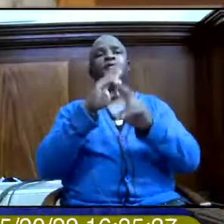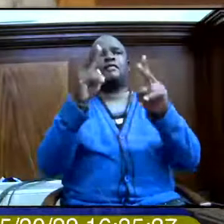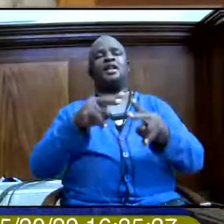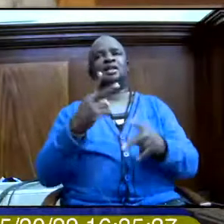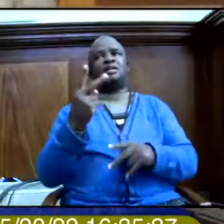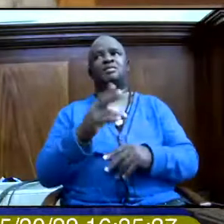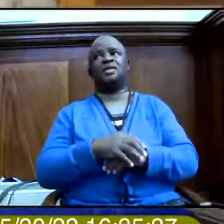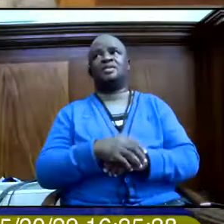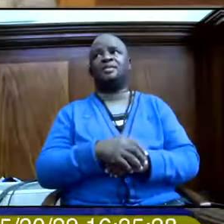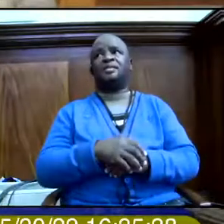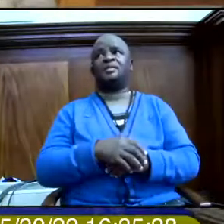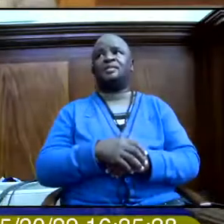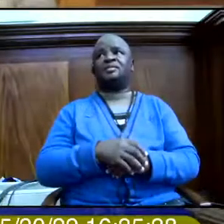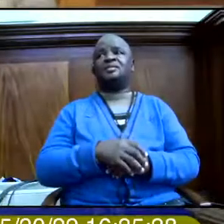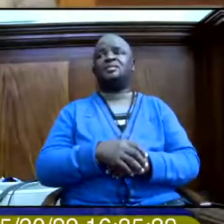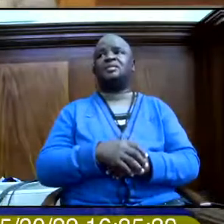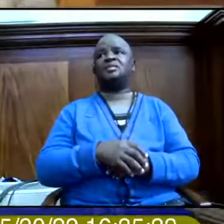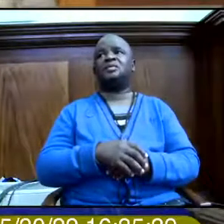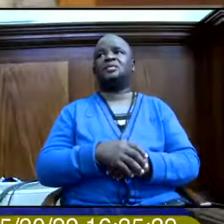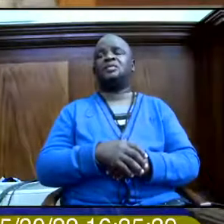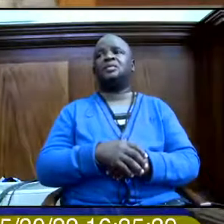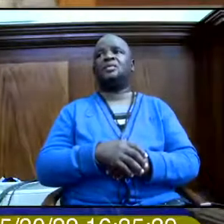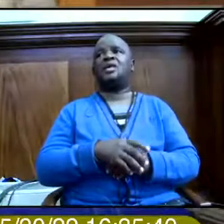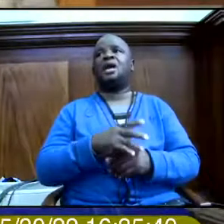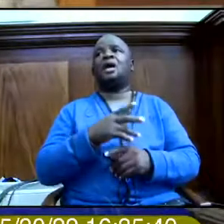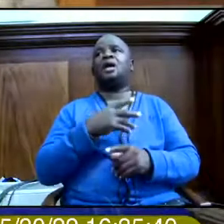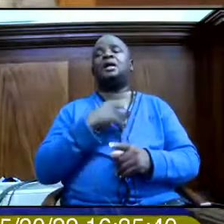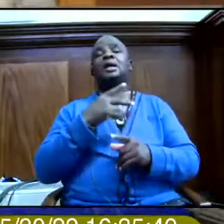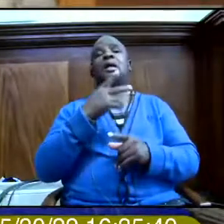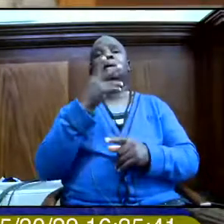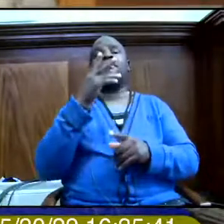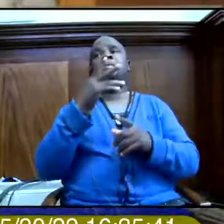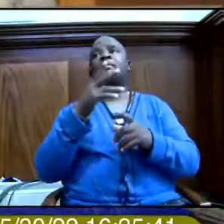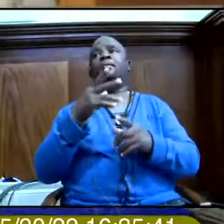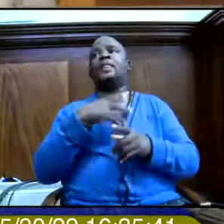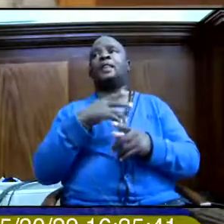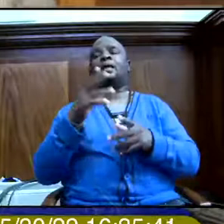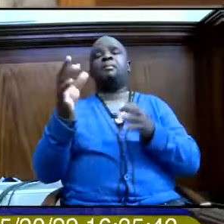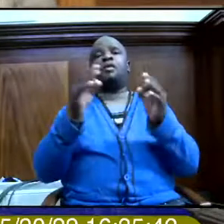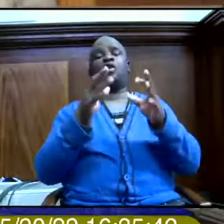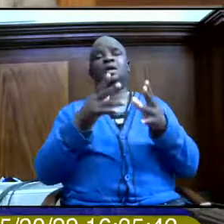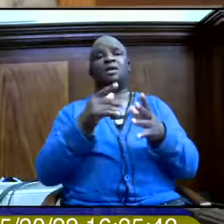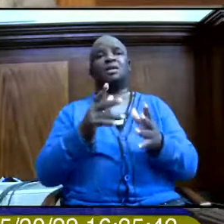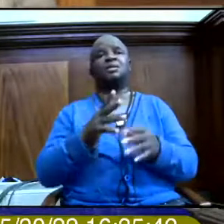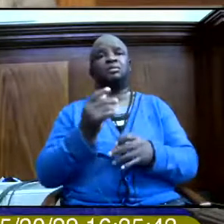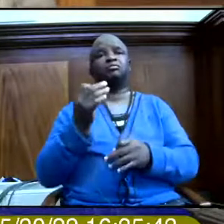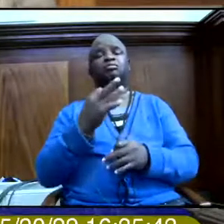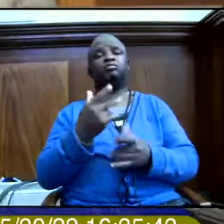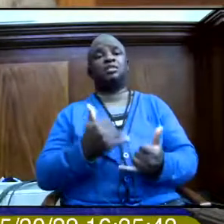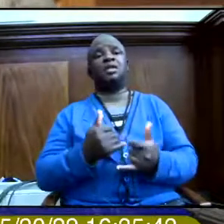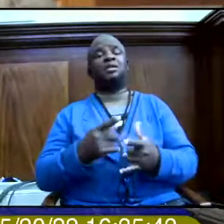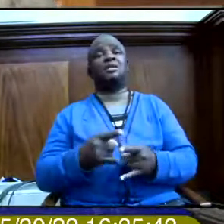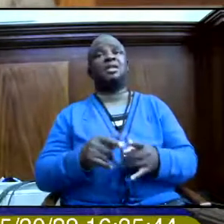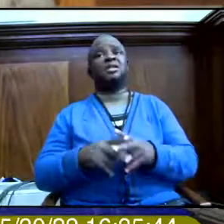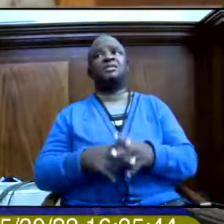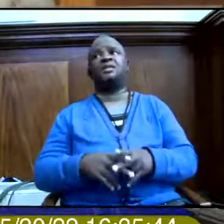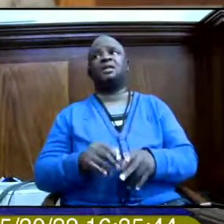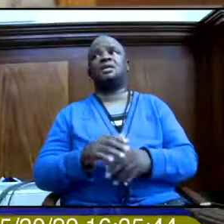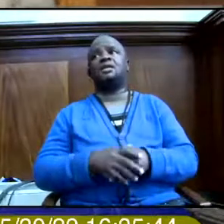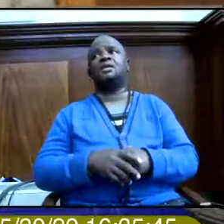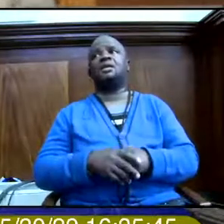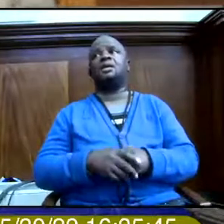federations now the employer is in the corner in a chat con under normal